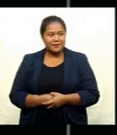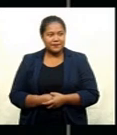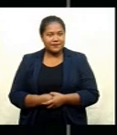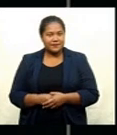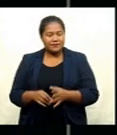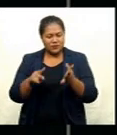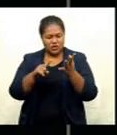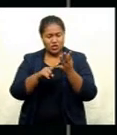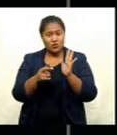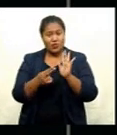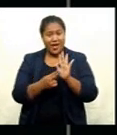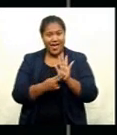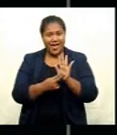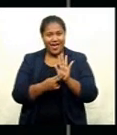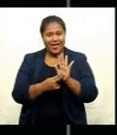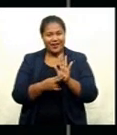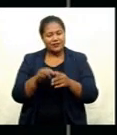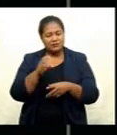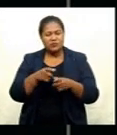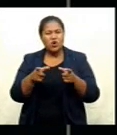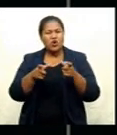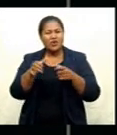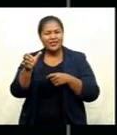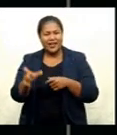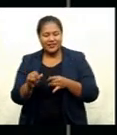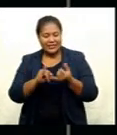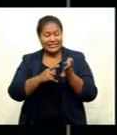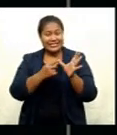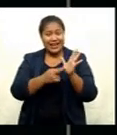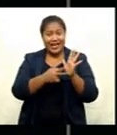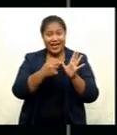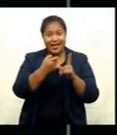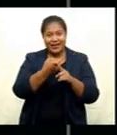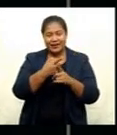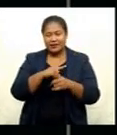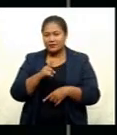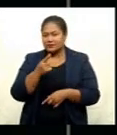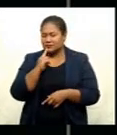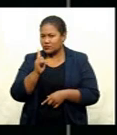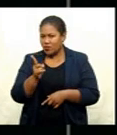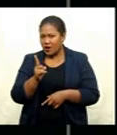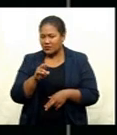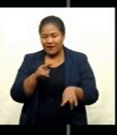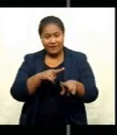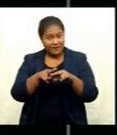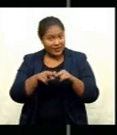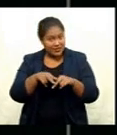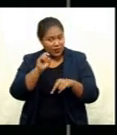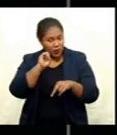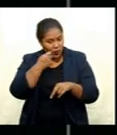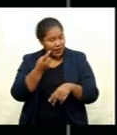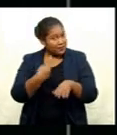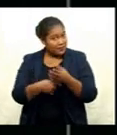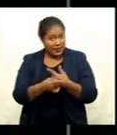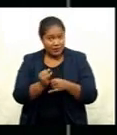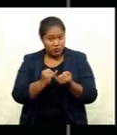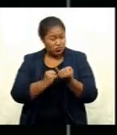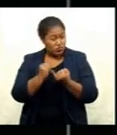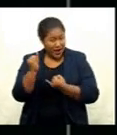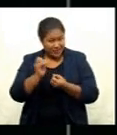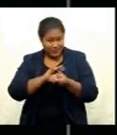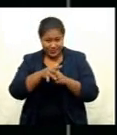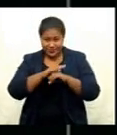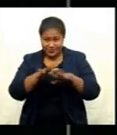United Nations Resident Coordinator Sanaka Samarisina warns Fiji will be in a dire situation if people continue